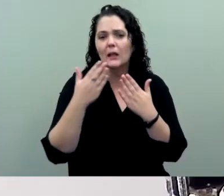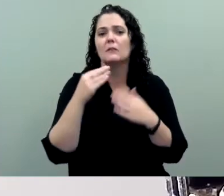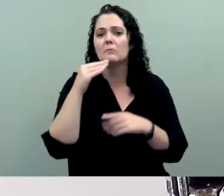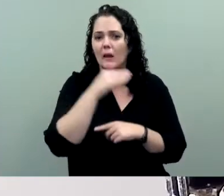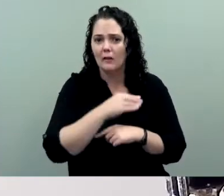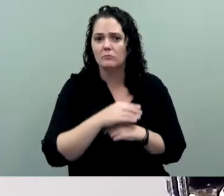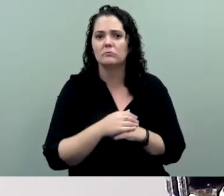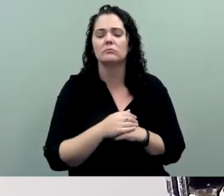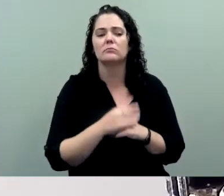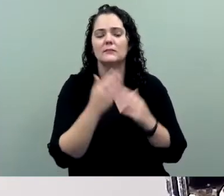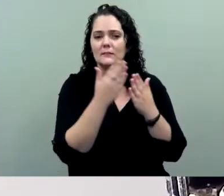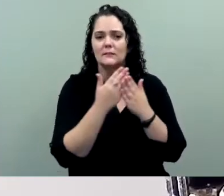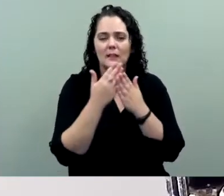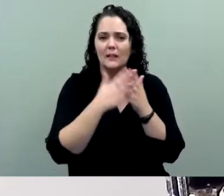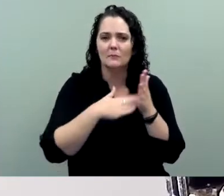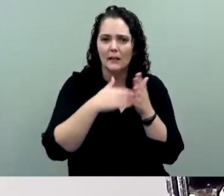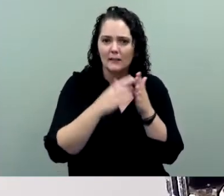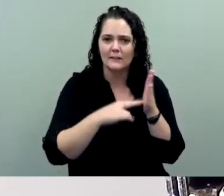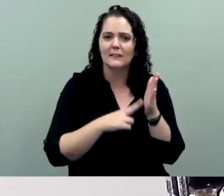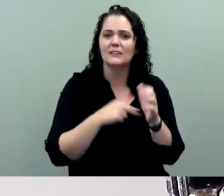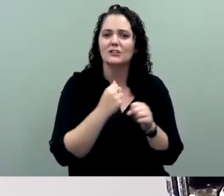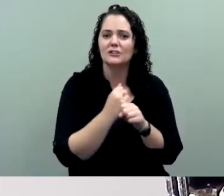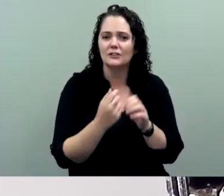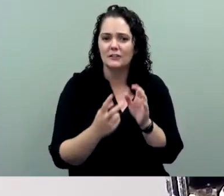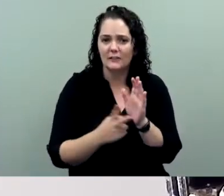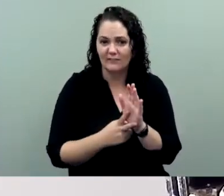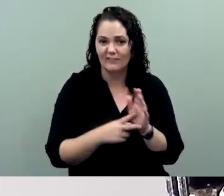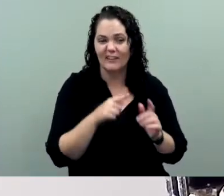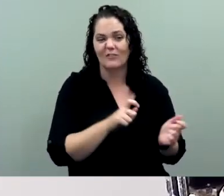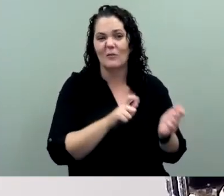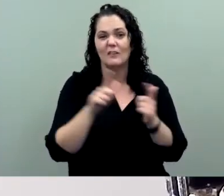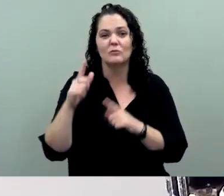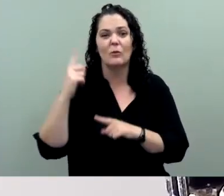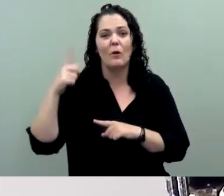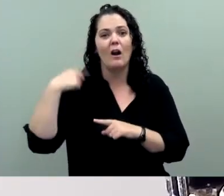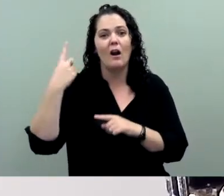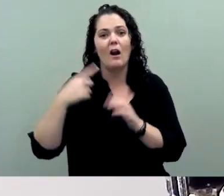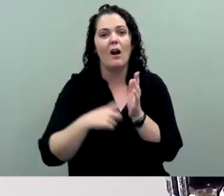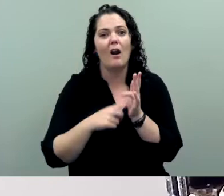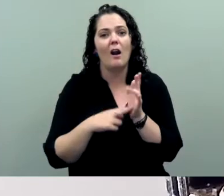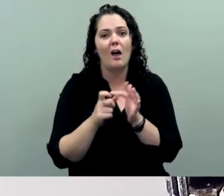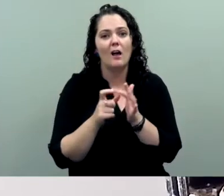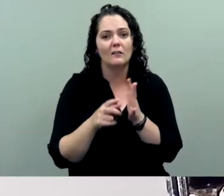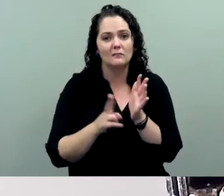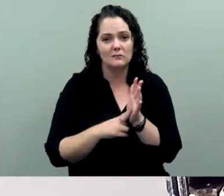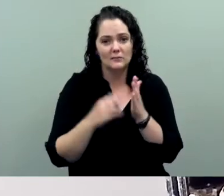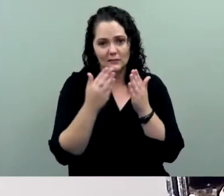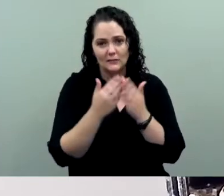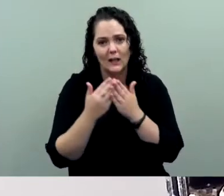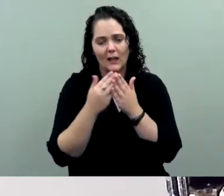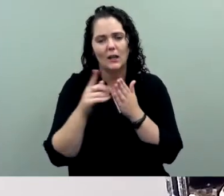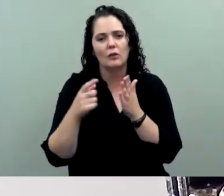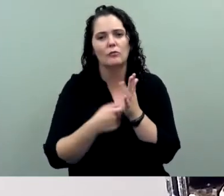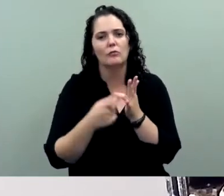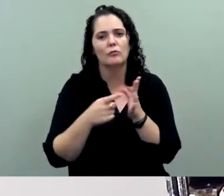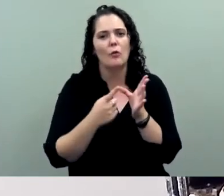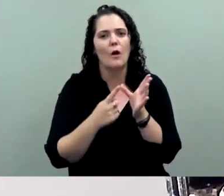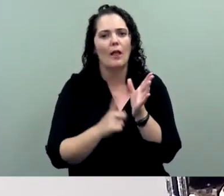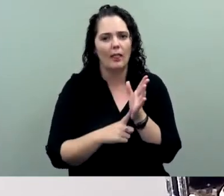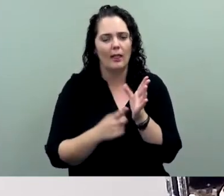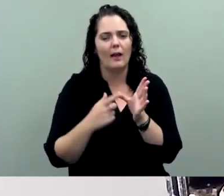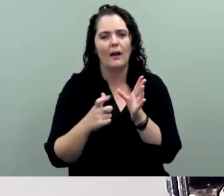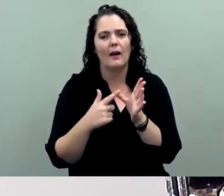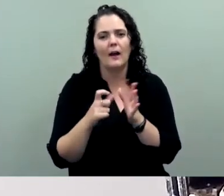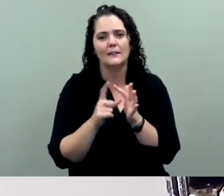then actually went to London and studied drawing at the Royal Academy. And in the 1930s, she was really coming on as a